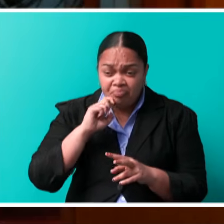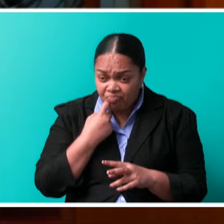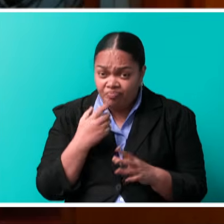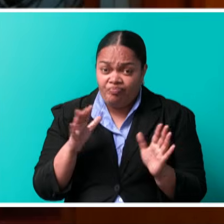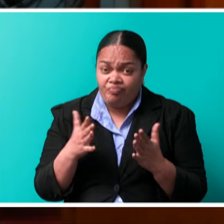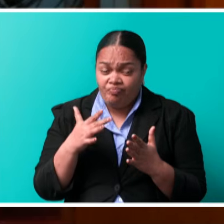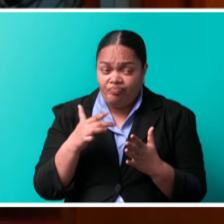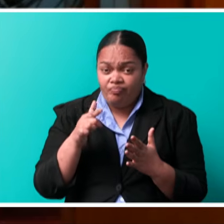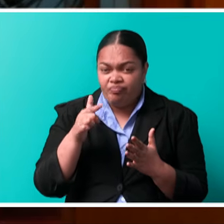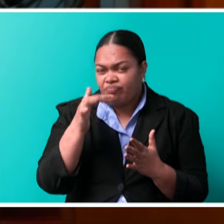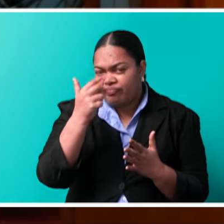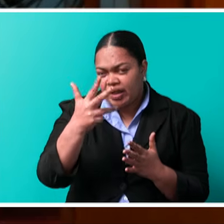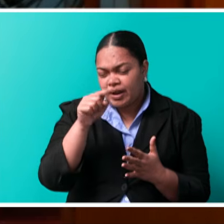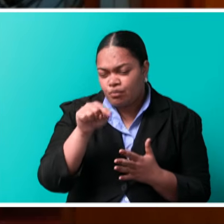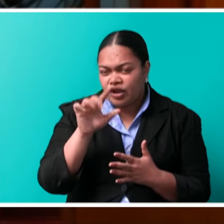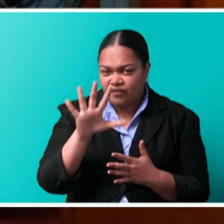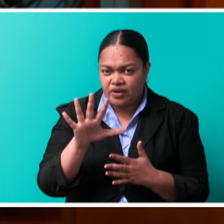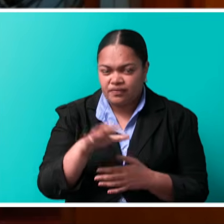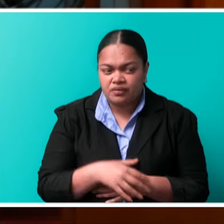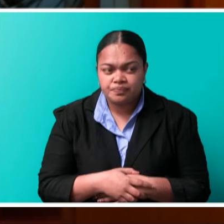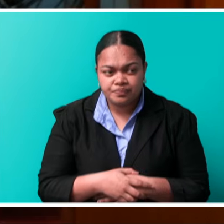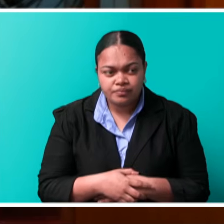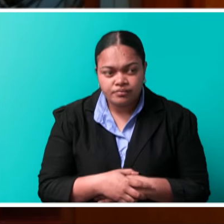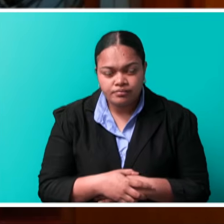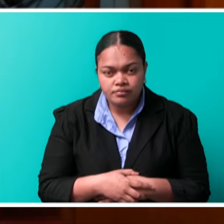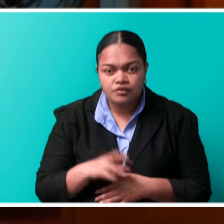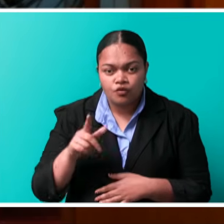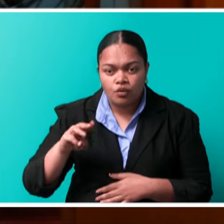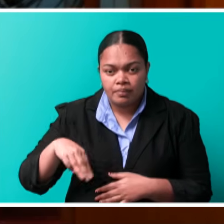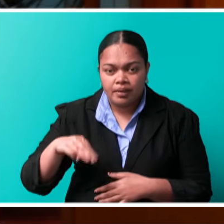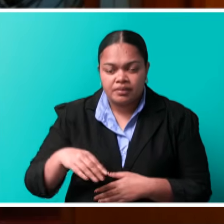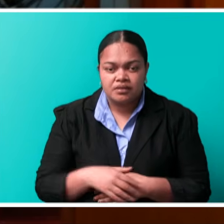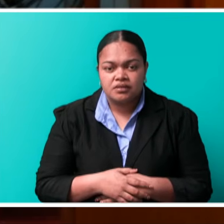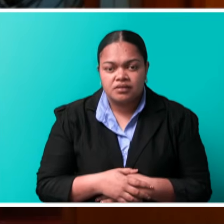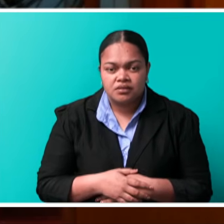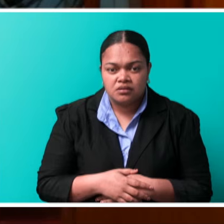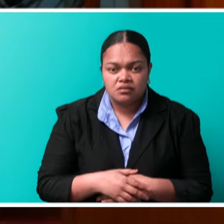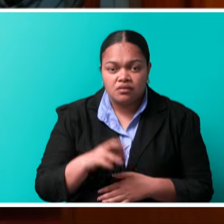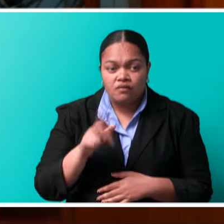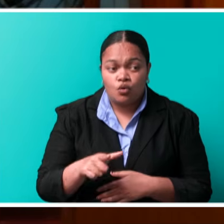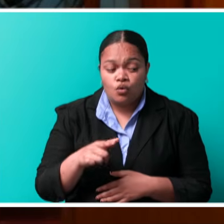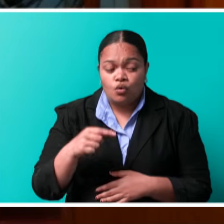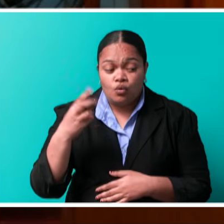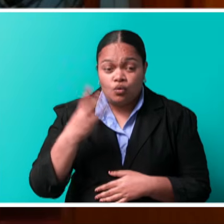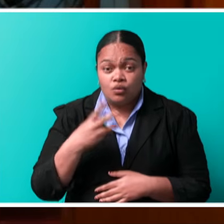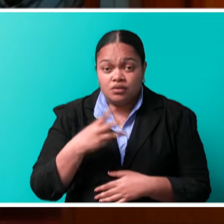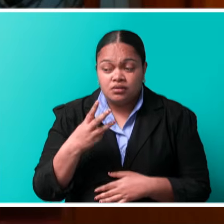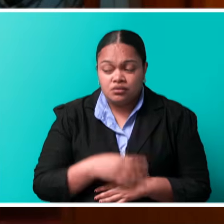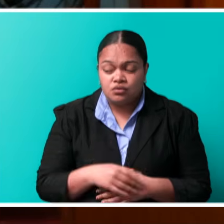a 9.5% annual interest rate for members for the year pending 30 June